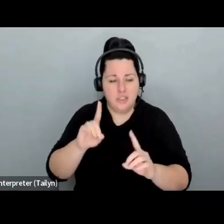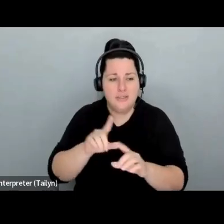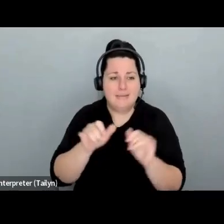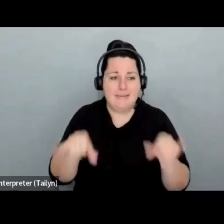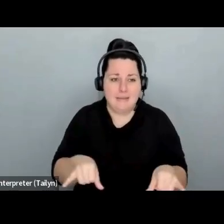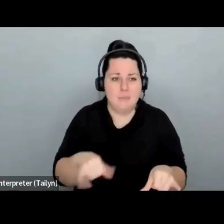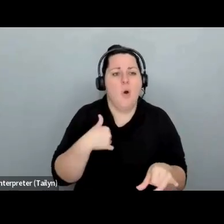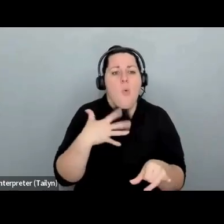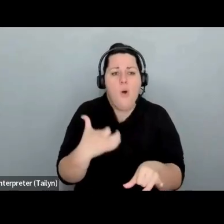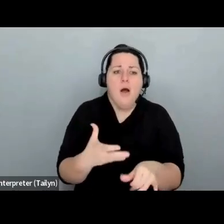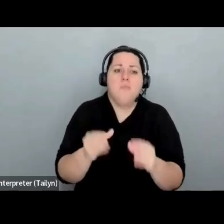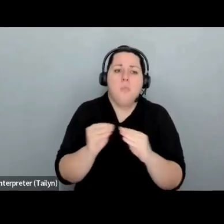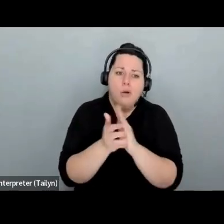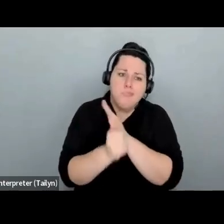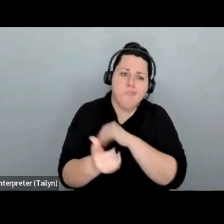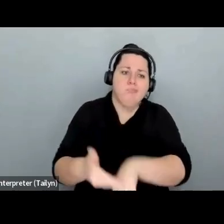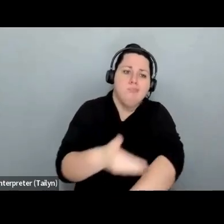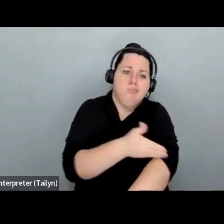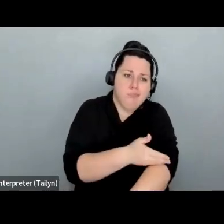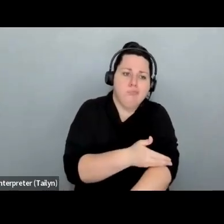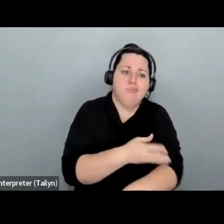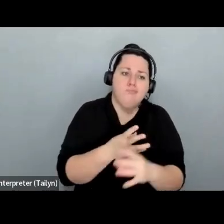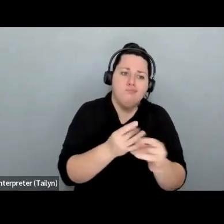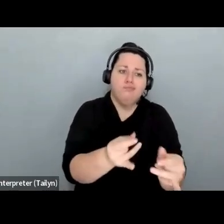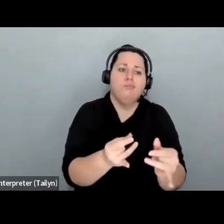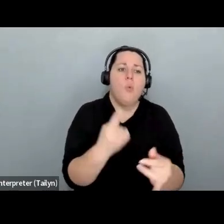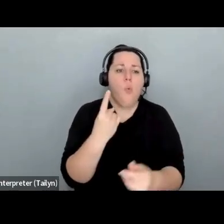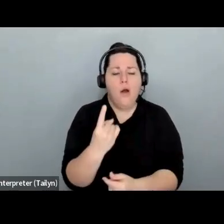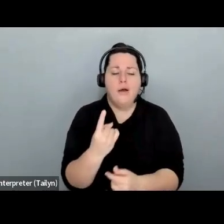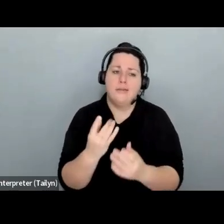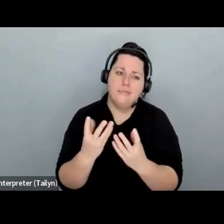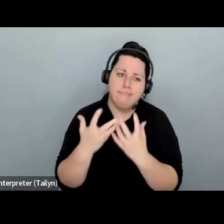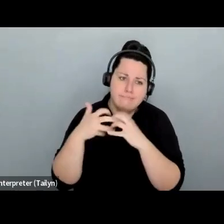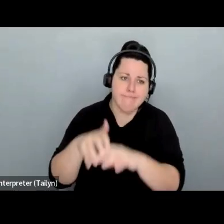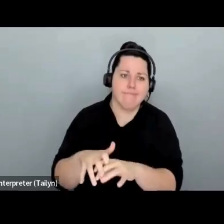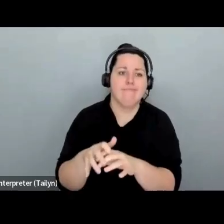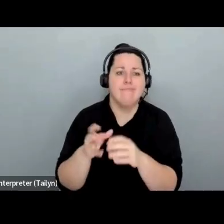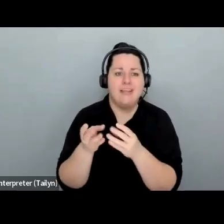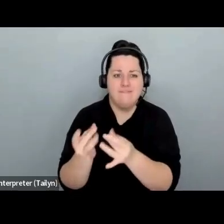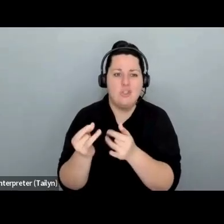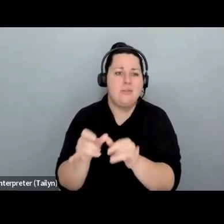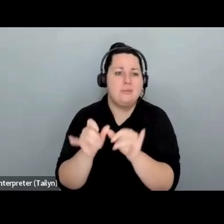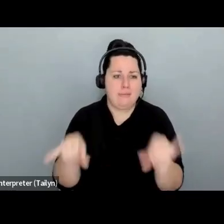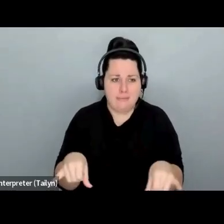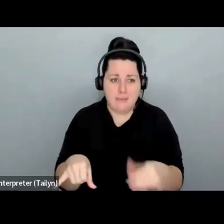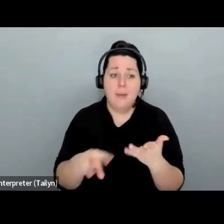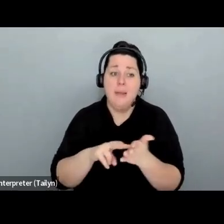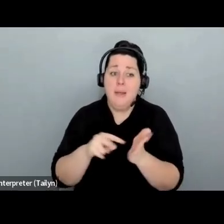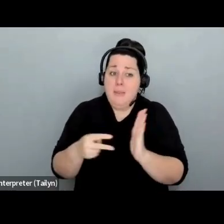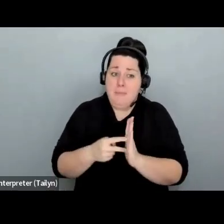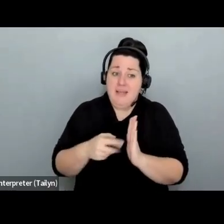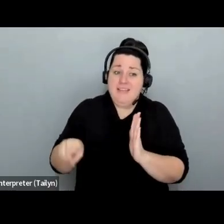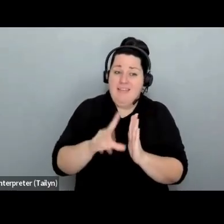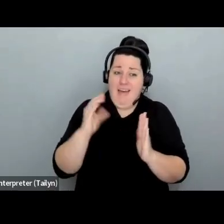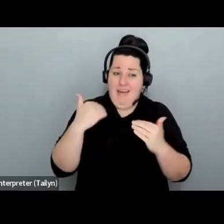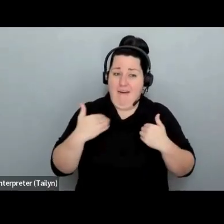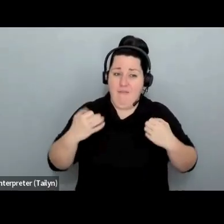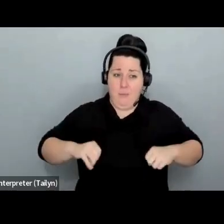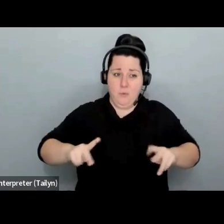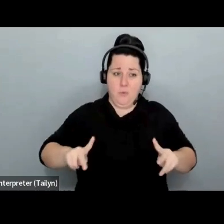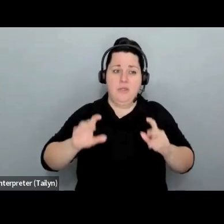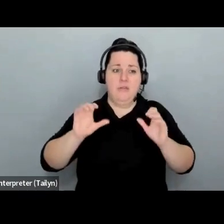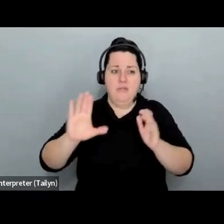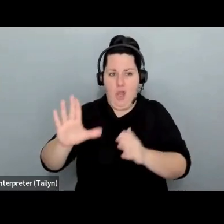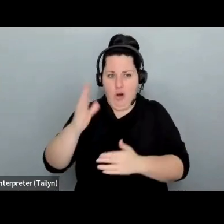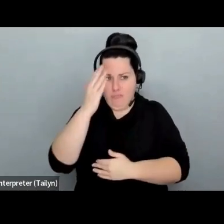of all students within one seamless, efficient system by allowing them the opportunity to expand